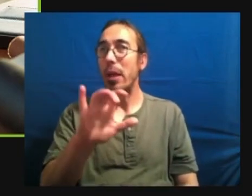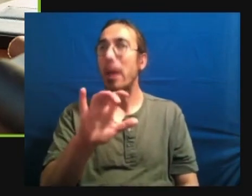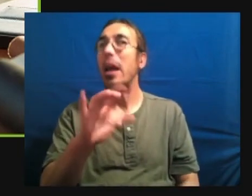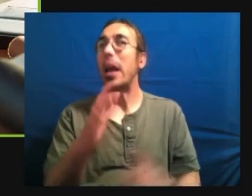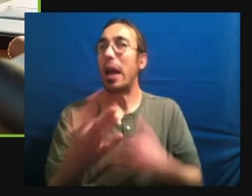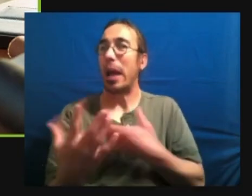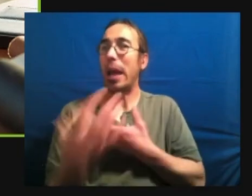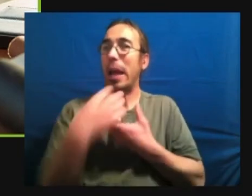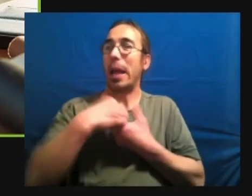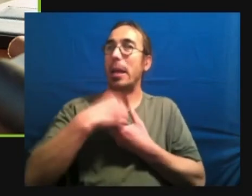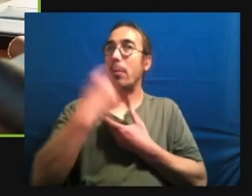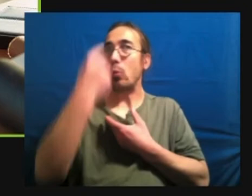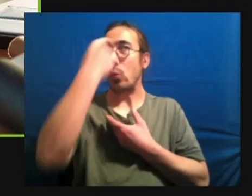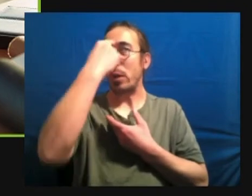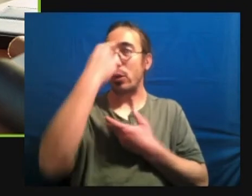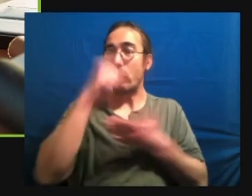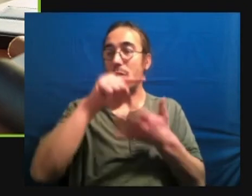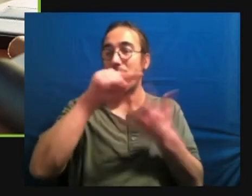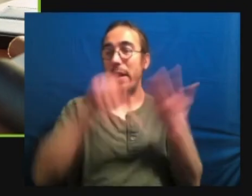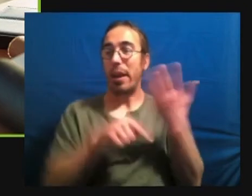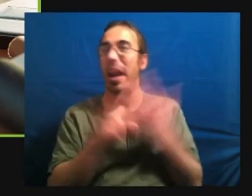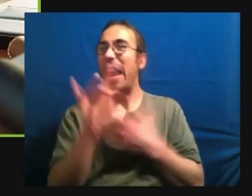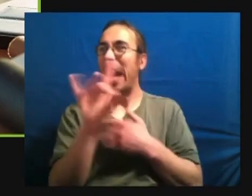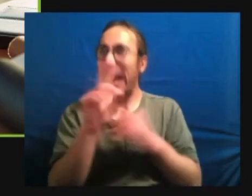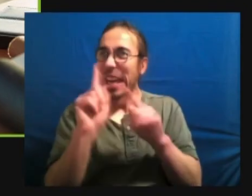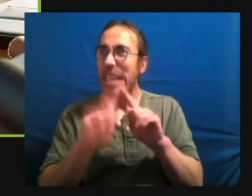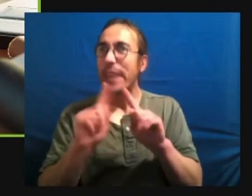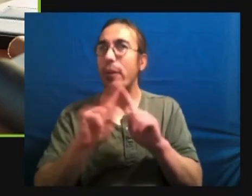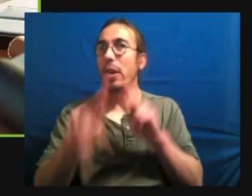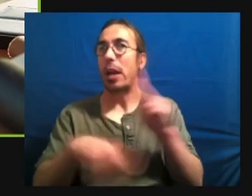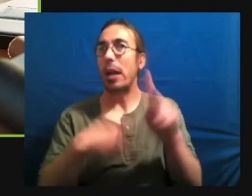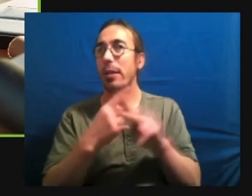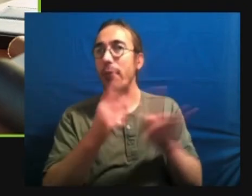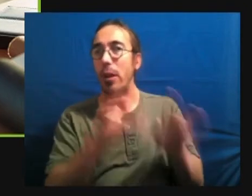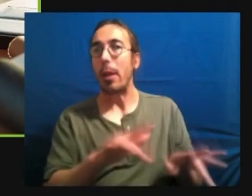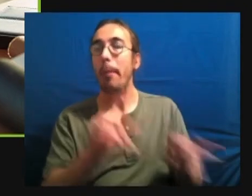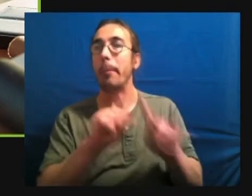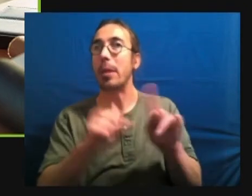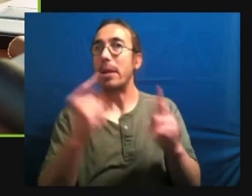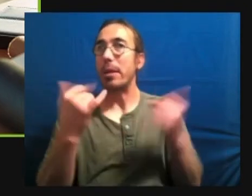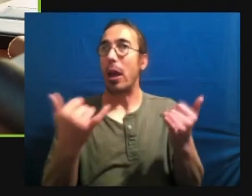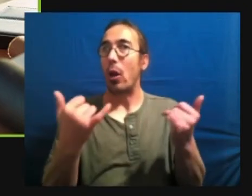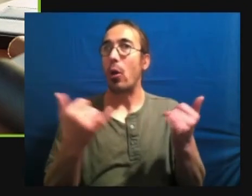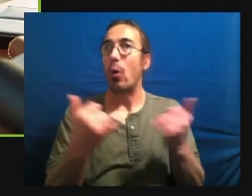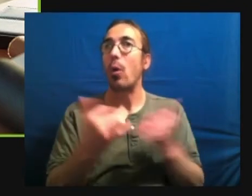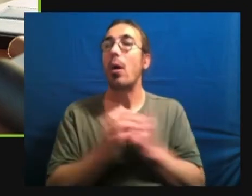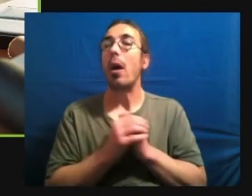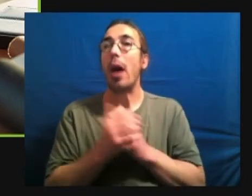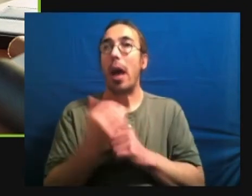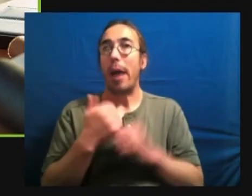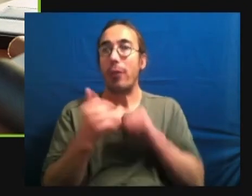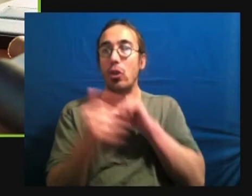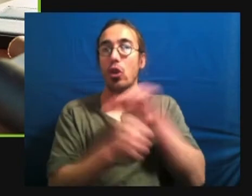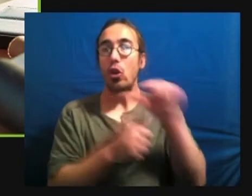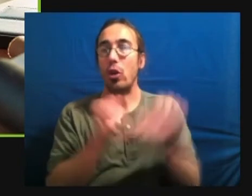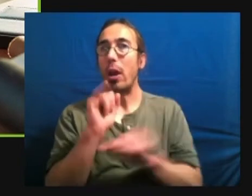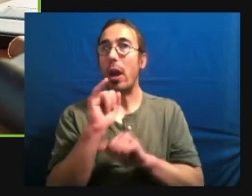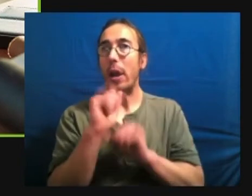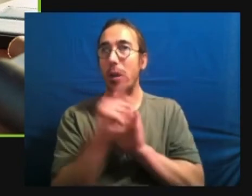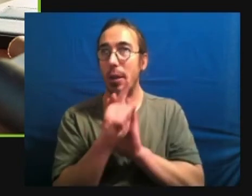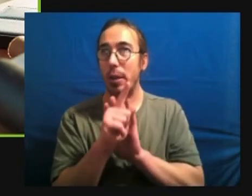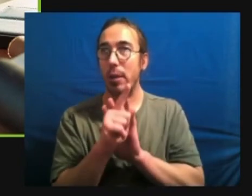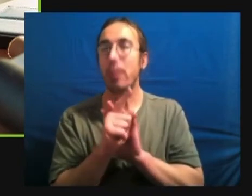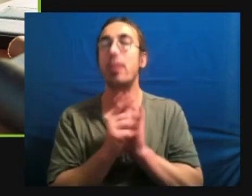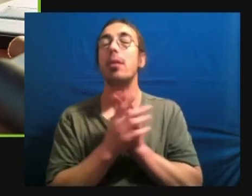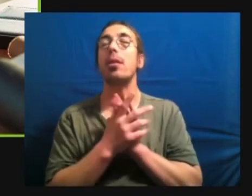innate forms of empathy that are purely emotional because they now have a social identity as a co-conspirator